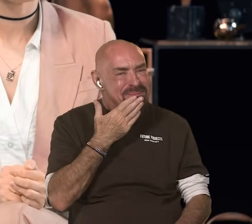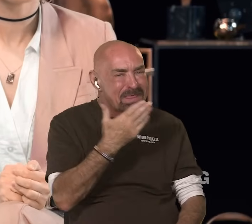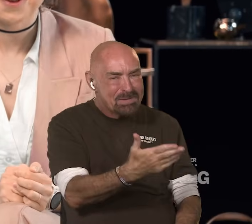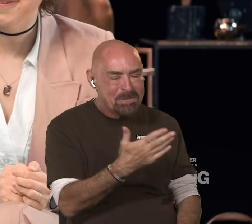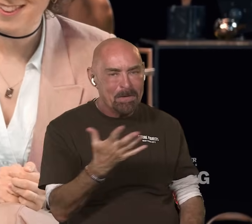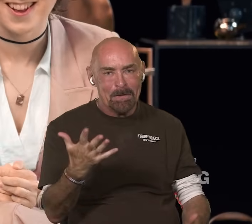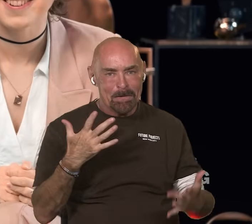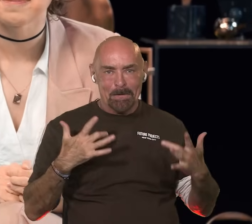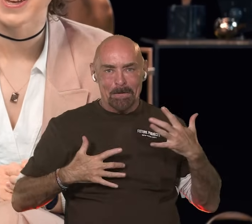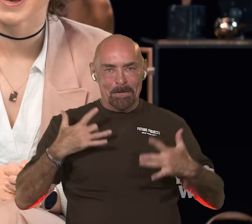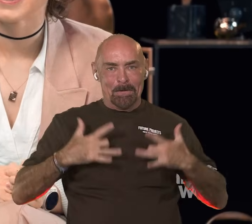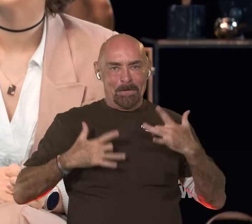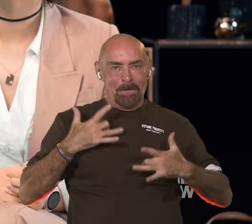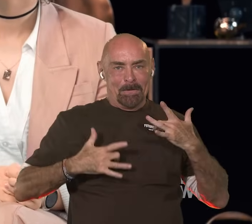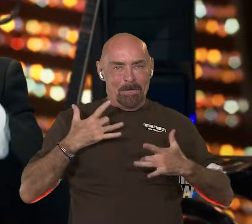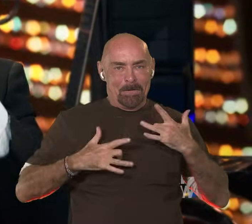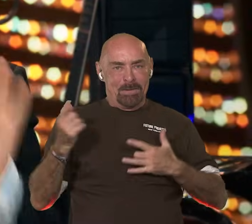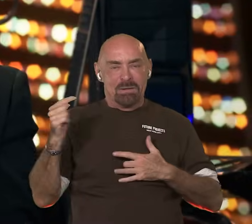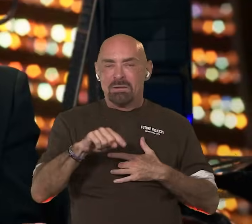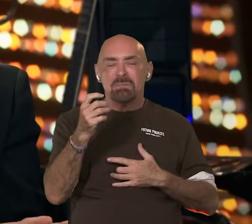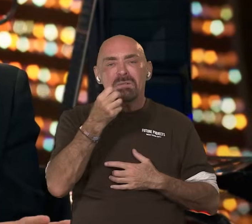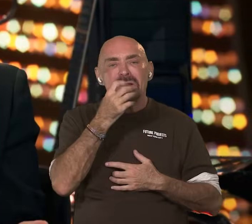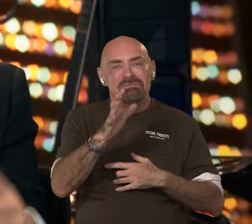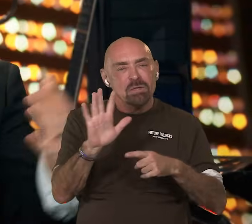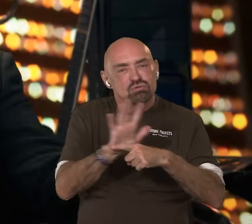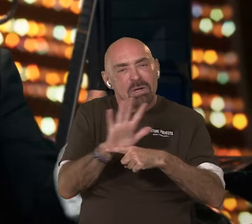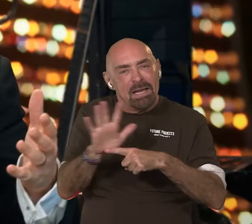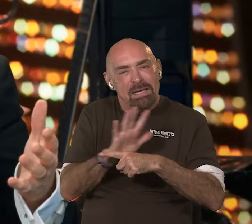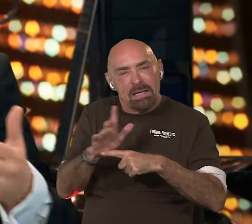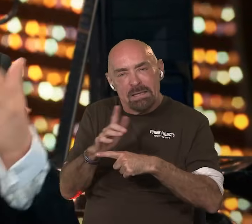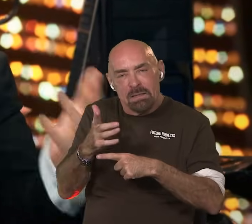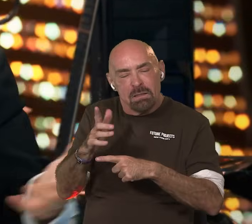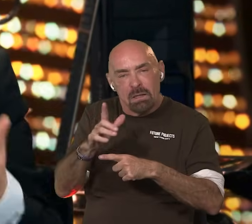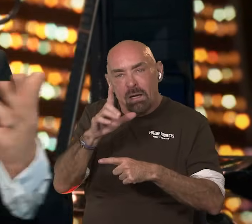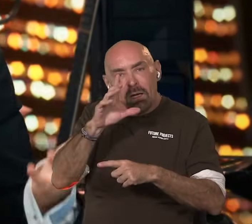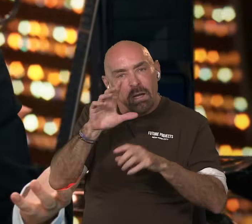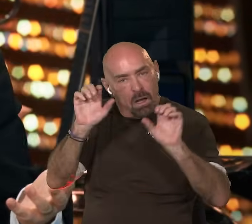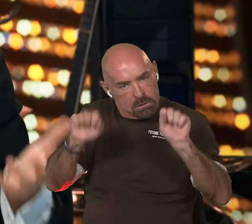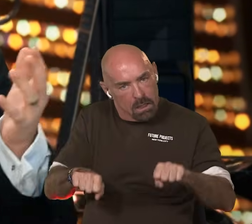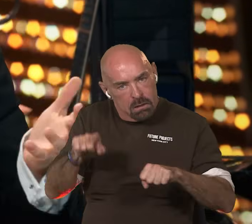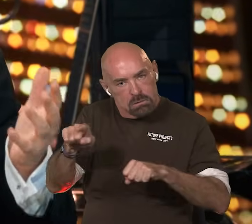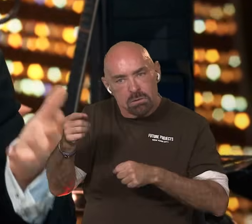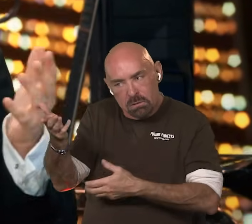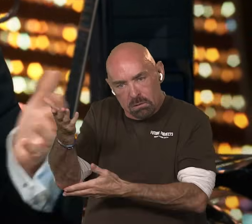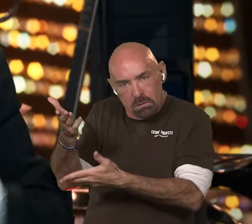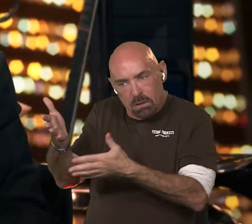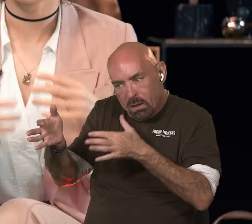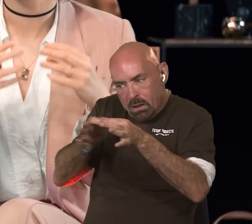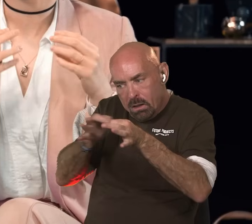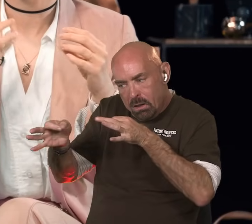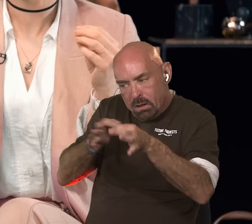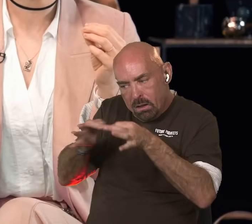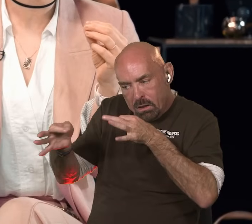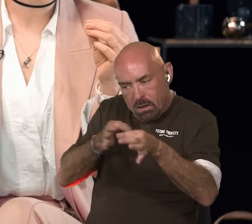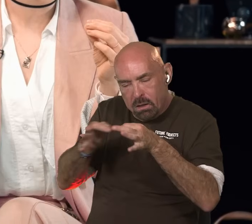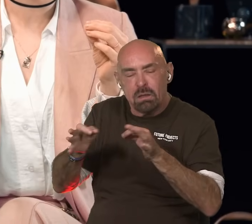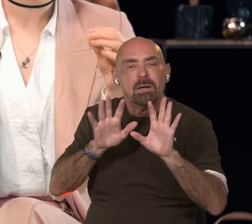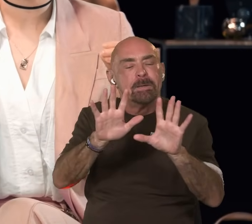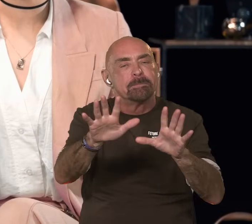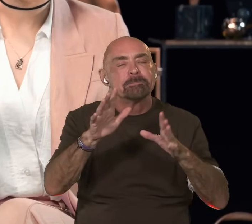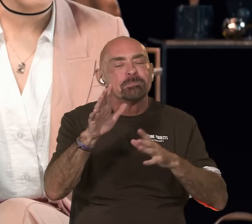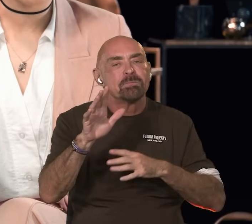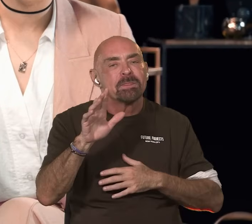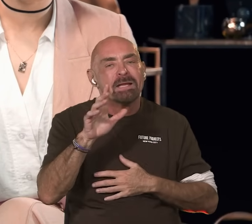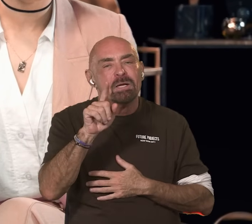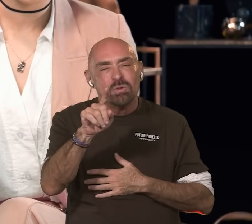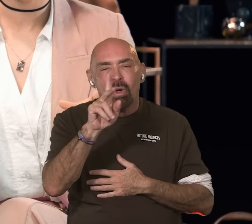me. I am so excited to be here. Now, that was a lovely trailer, and I'd love if you could just walk us through a little more of what we just saw. It's kind of if you